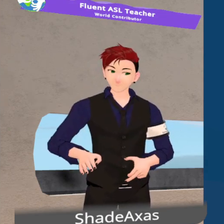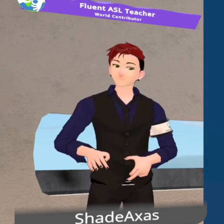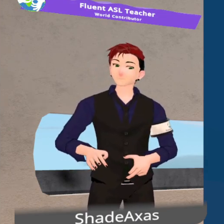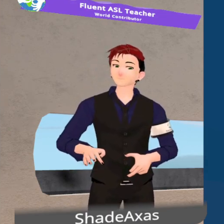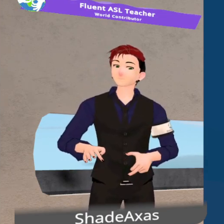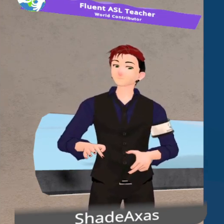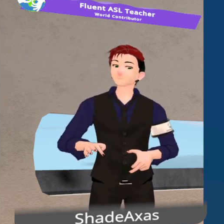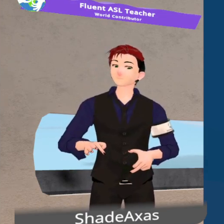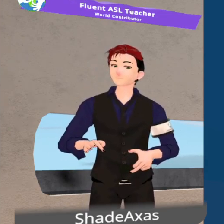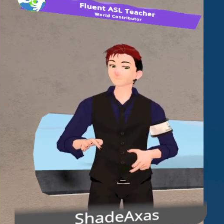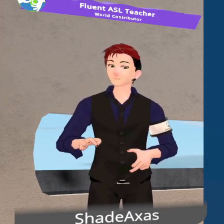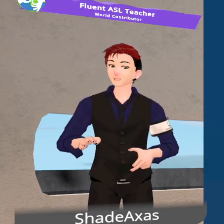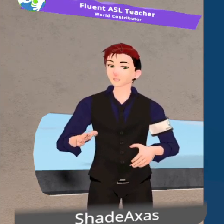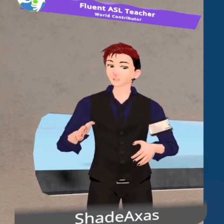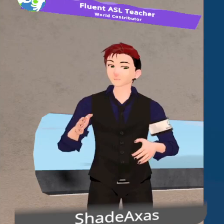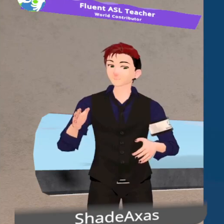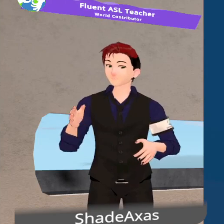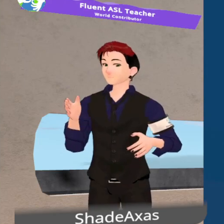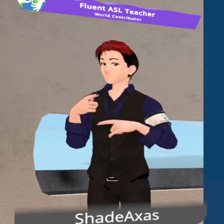signing.